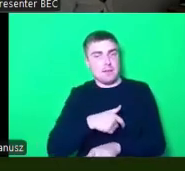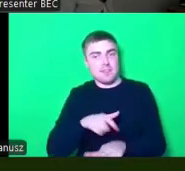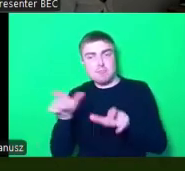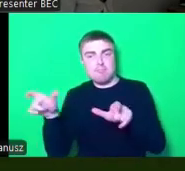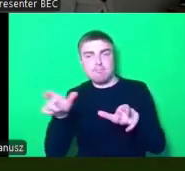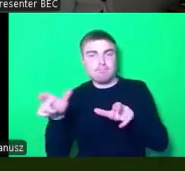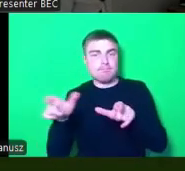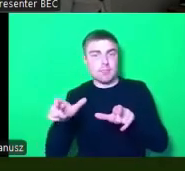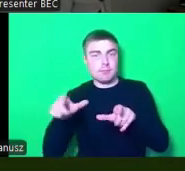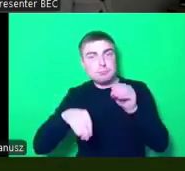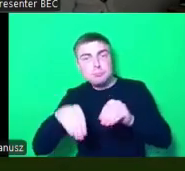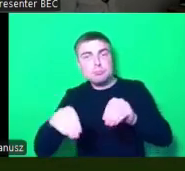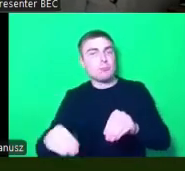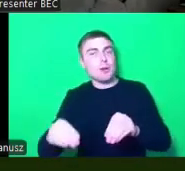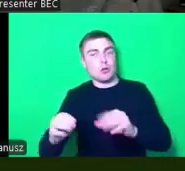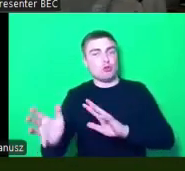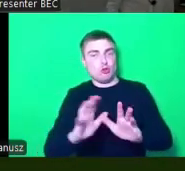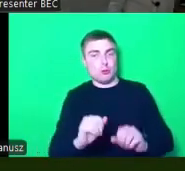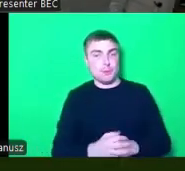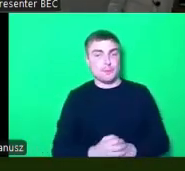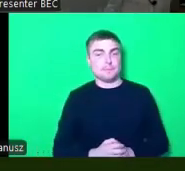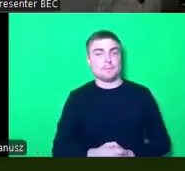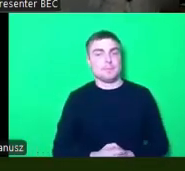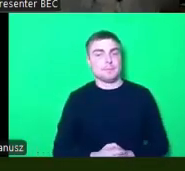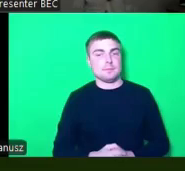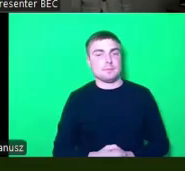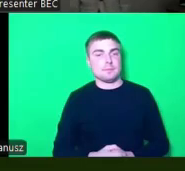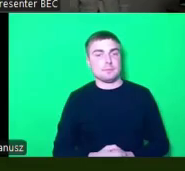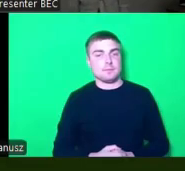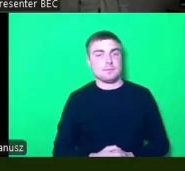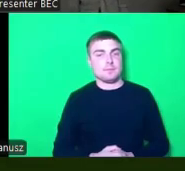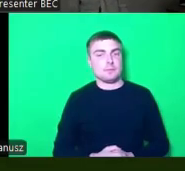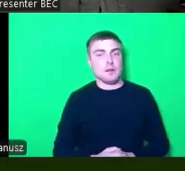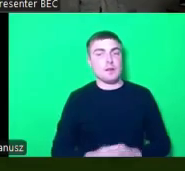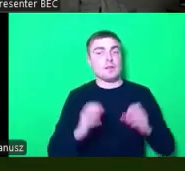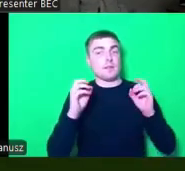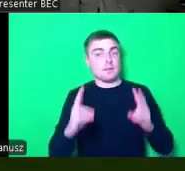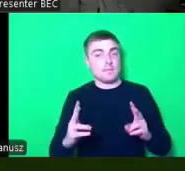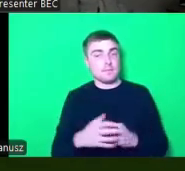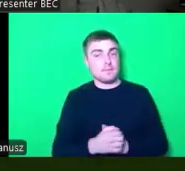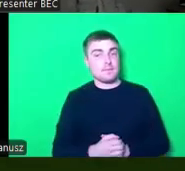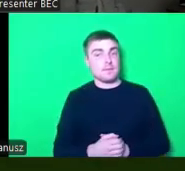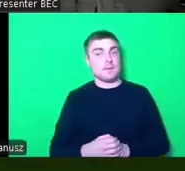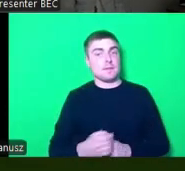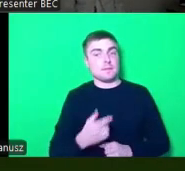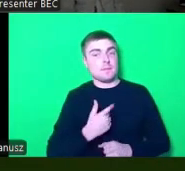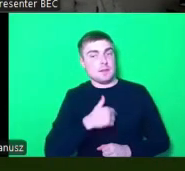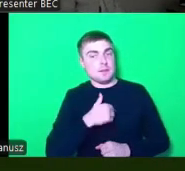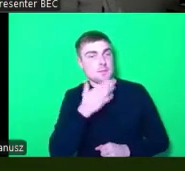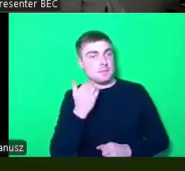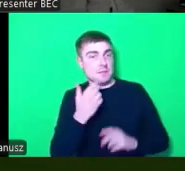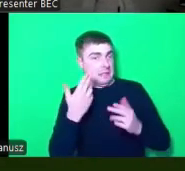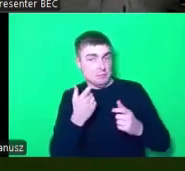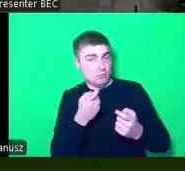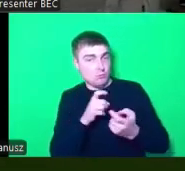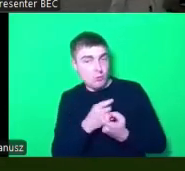plantations. All right, so are we okay with that? I think not, because